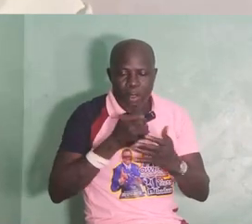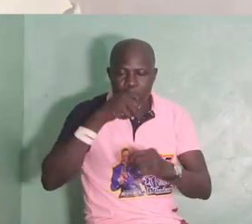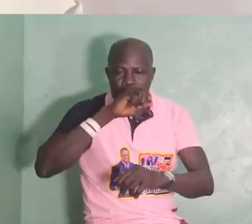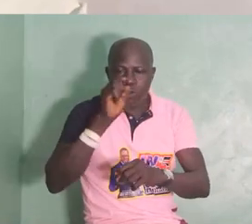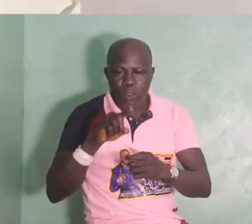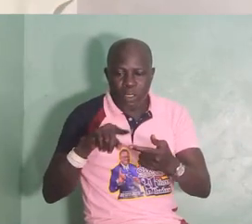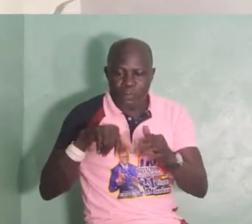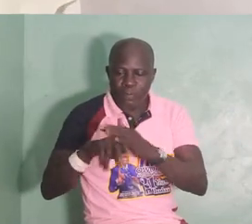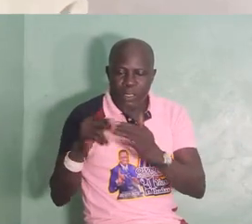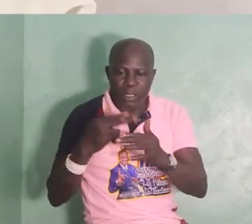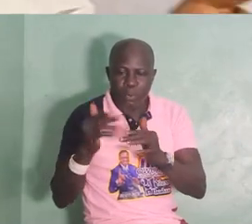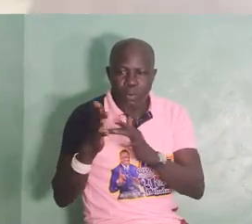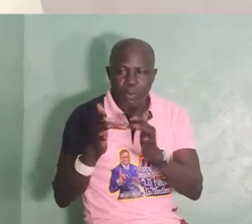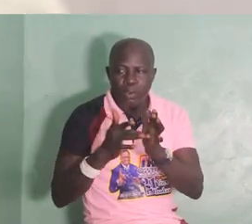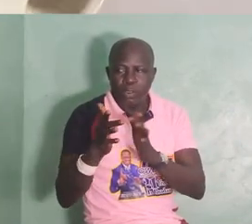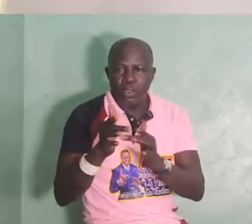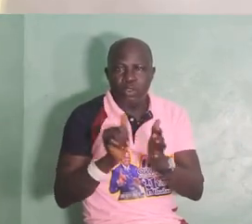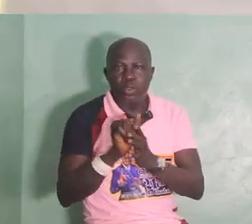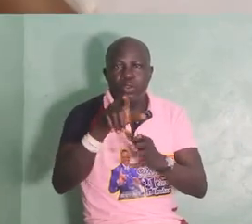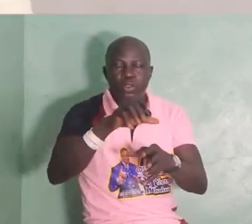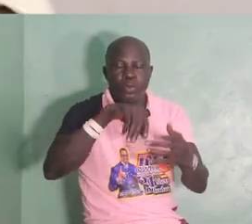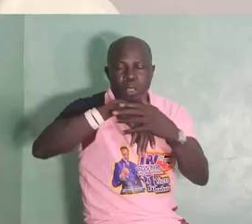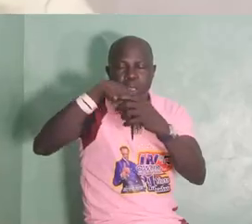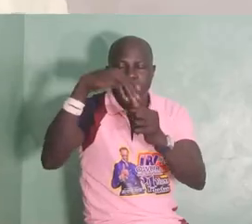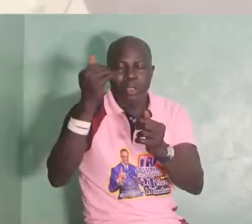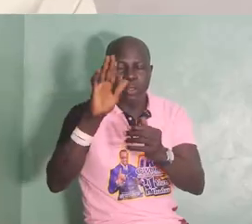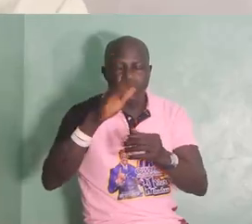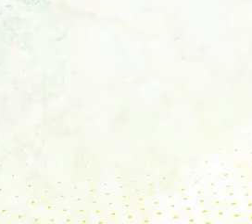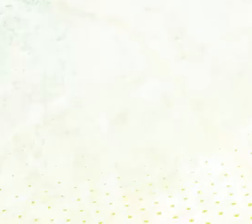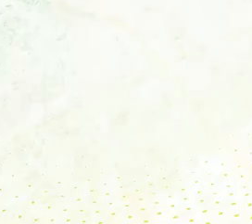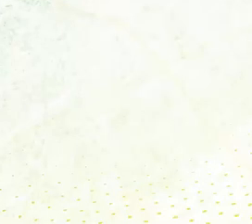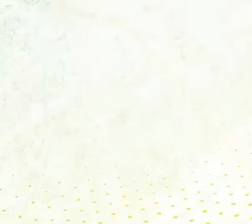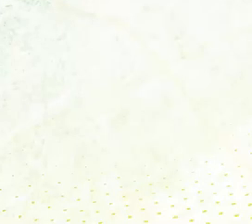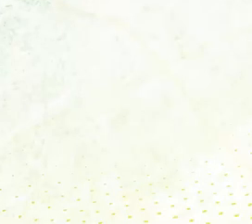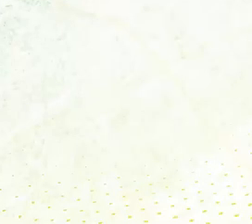I authorize. Ni oruko Jesus. In the name of Jesus. Oya jade. Amen.